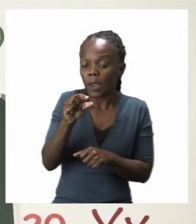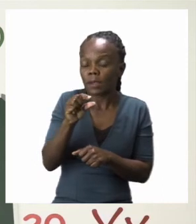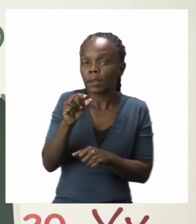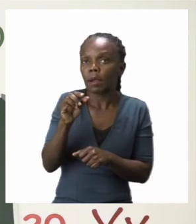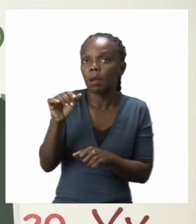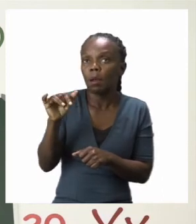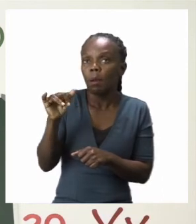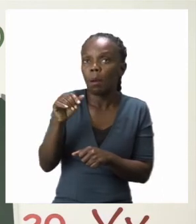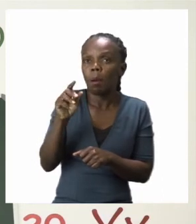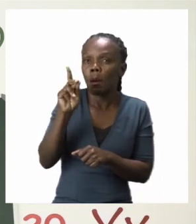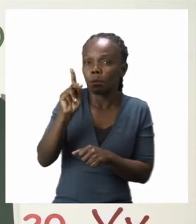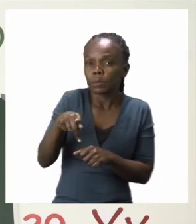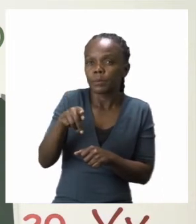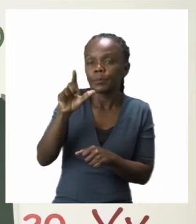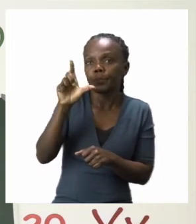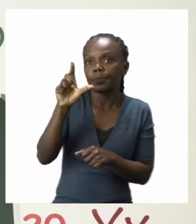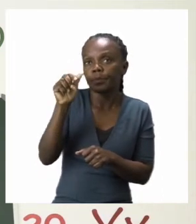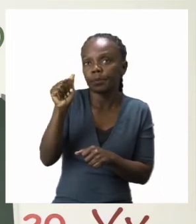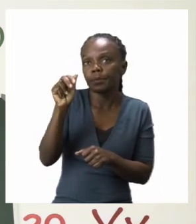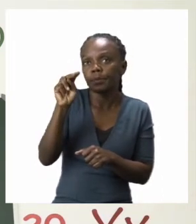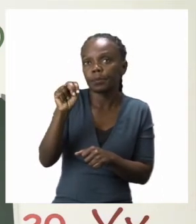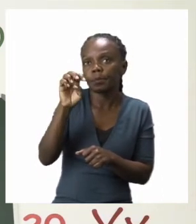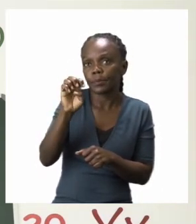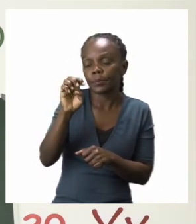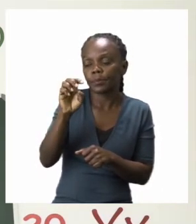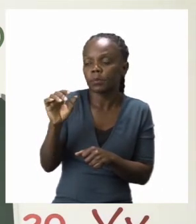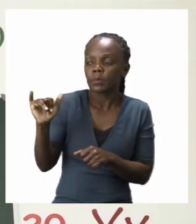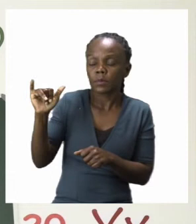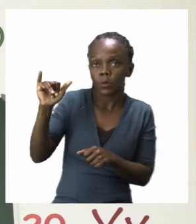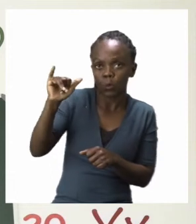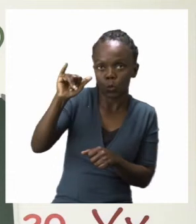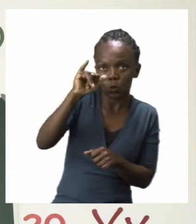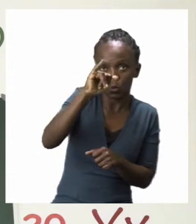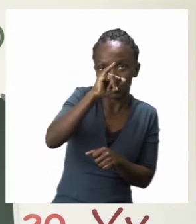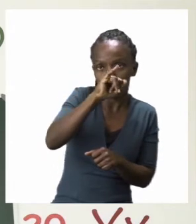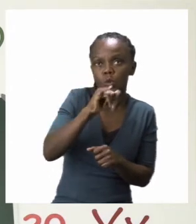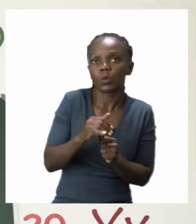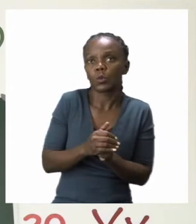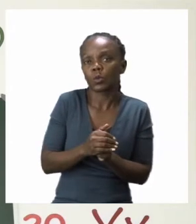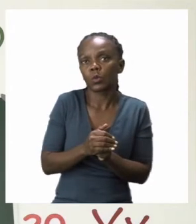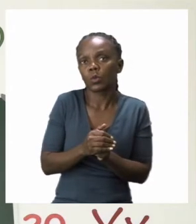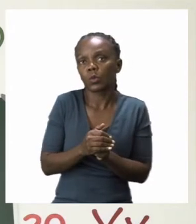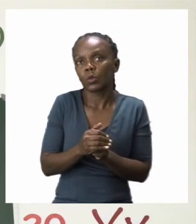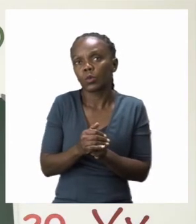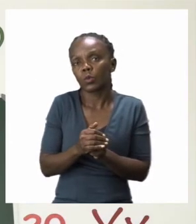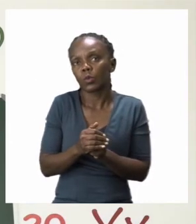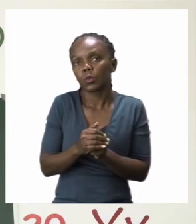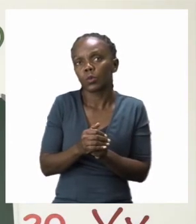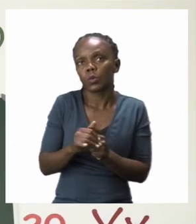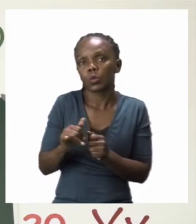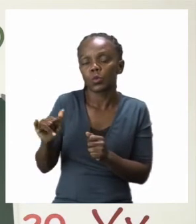Plane. Can you see the P? Very good. Let's fly around like we are